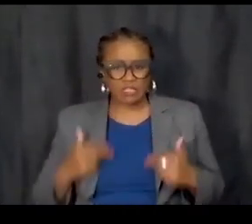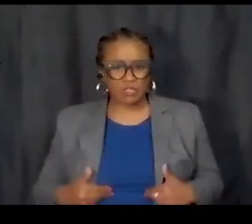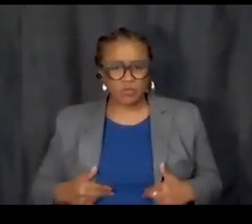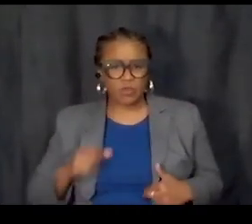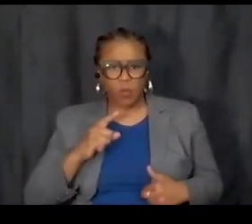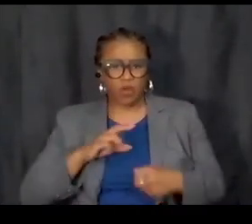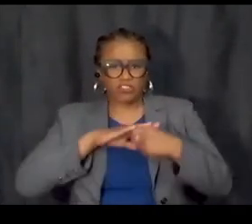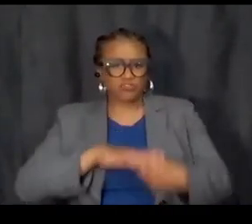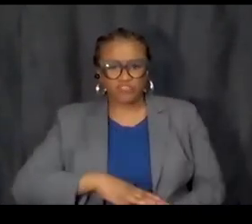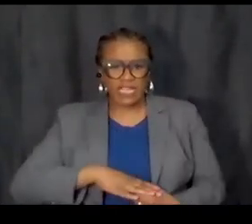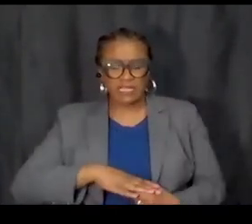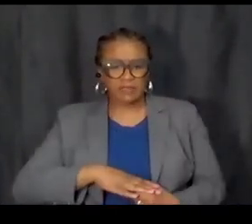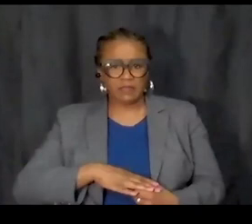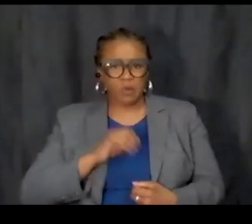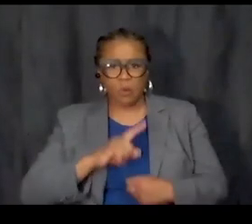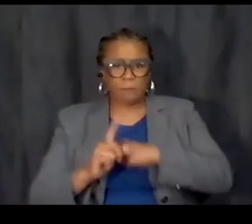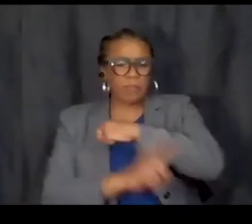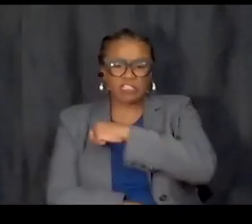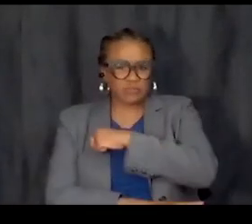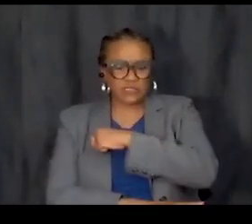degrading treatment or punishment."